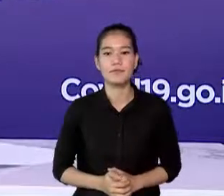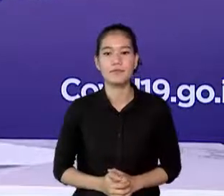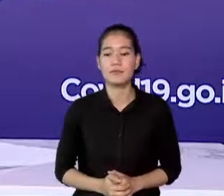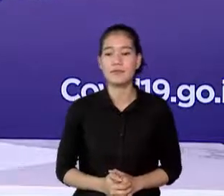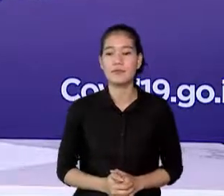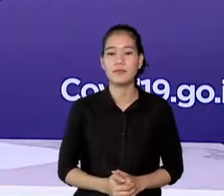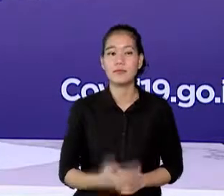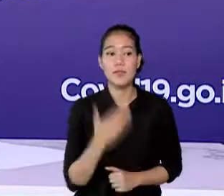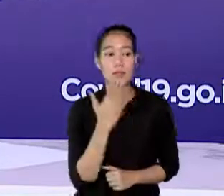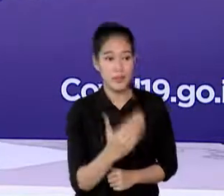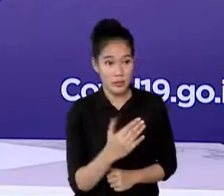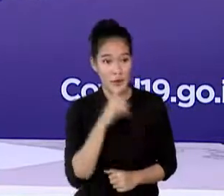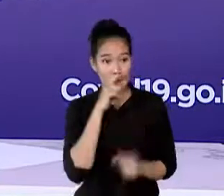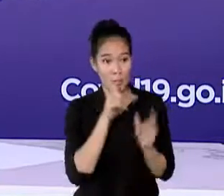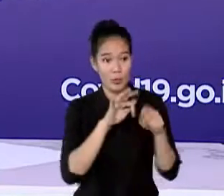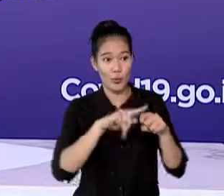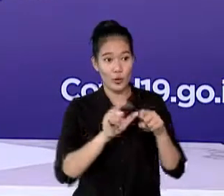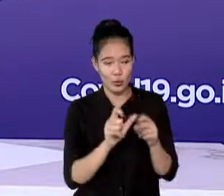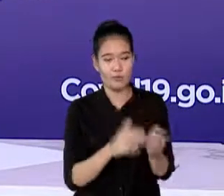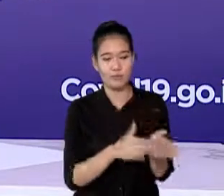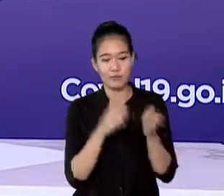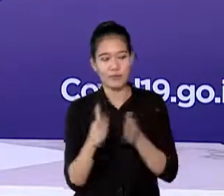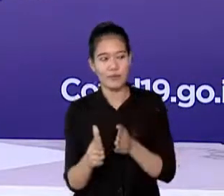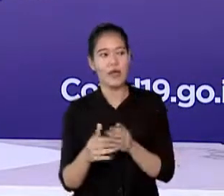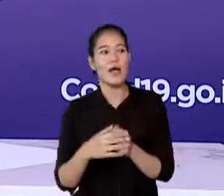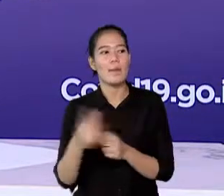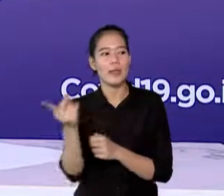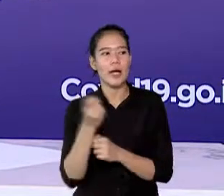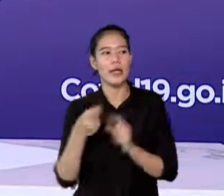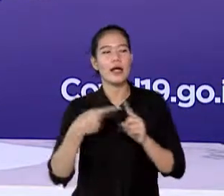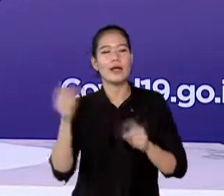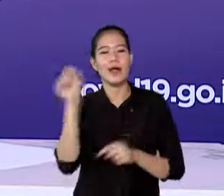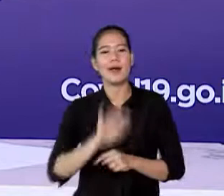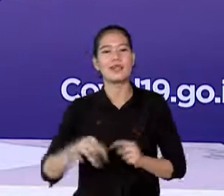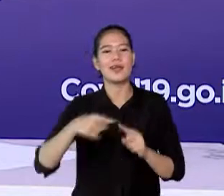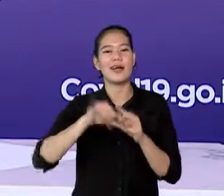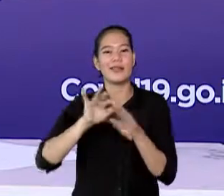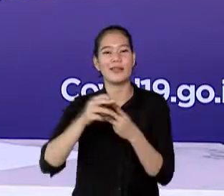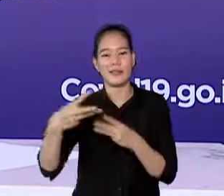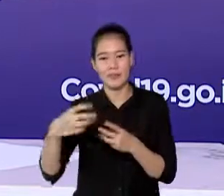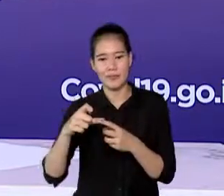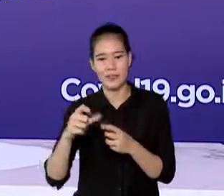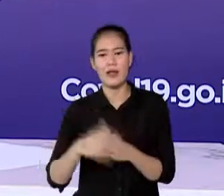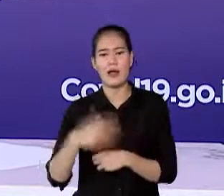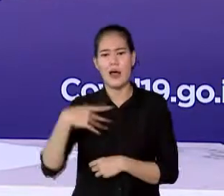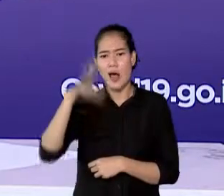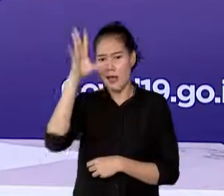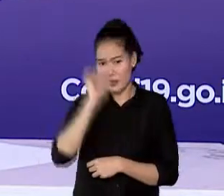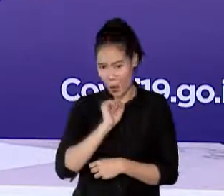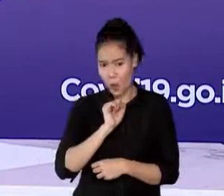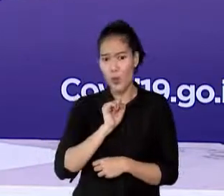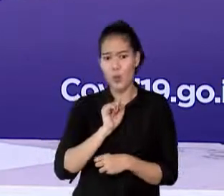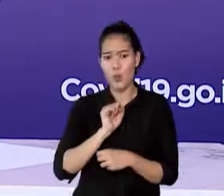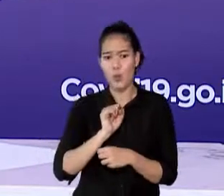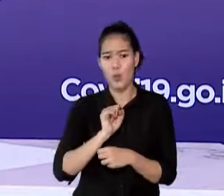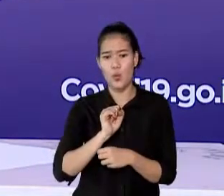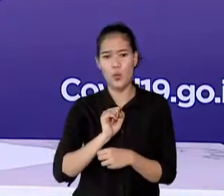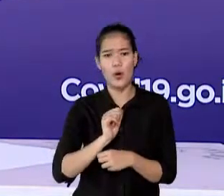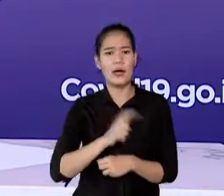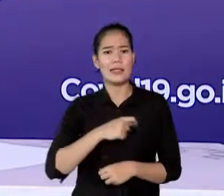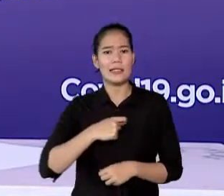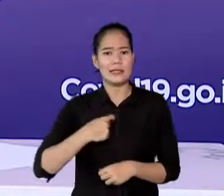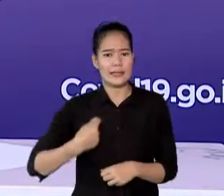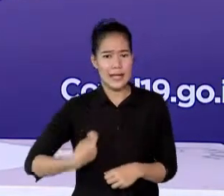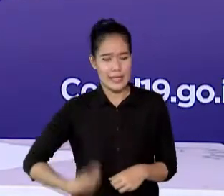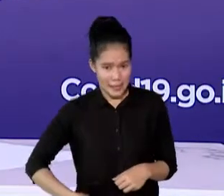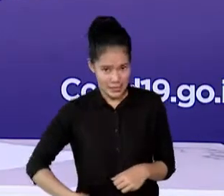Thank you, Professor. The next question is still from Asia Times. As far as we know, China has not embarked on an